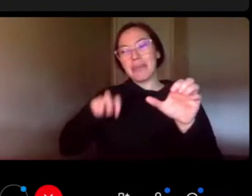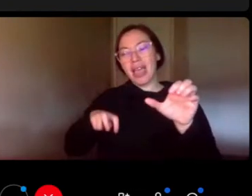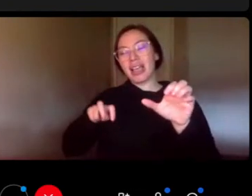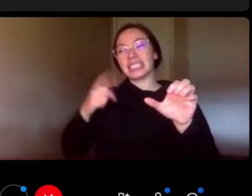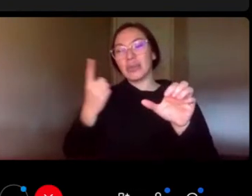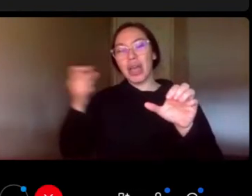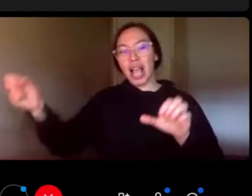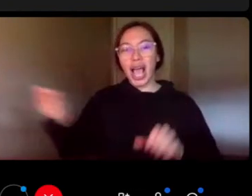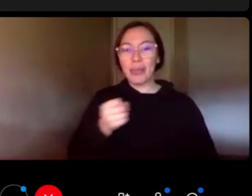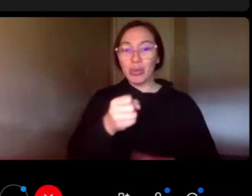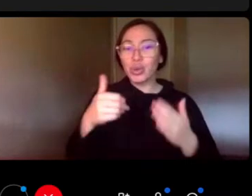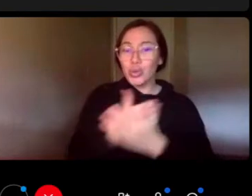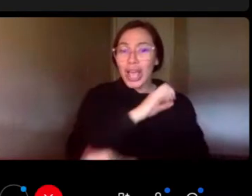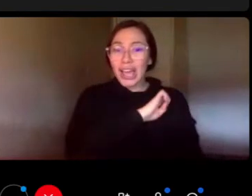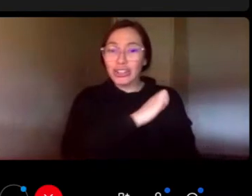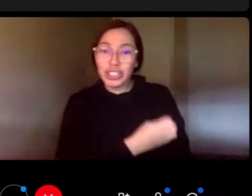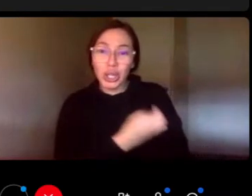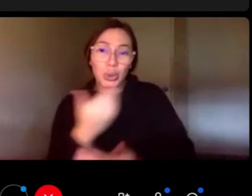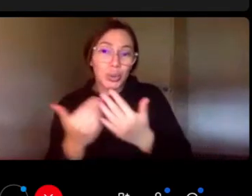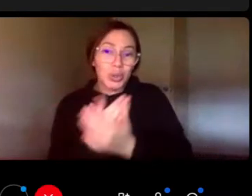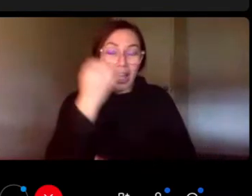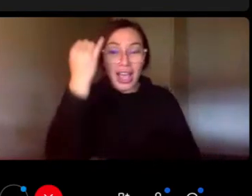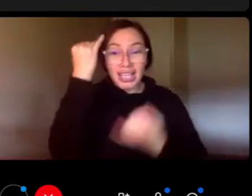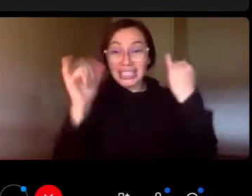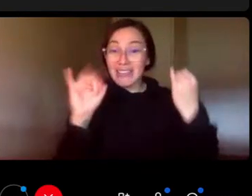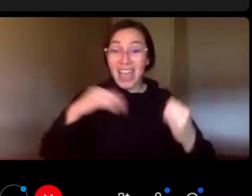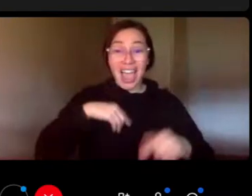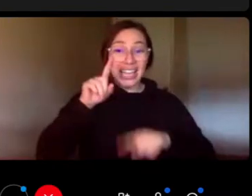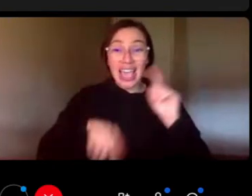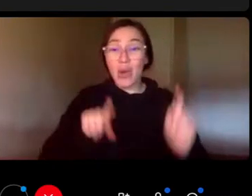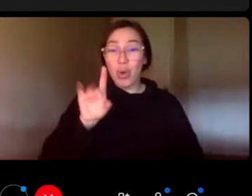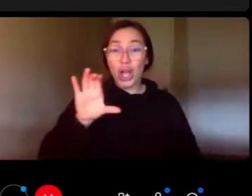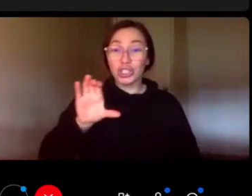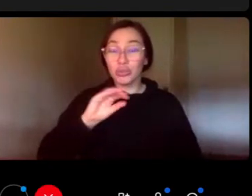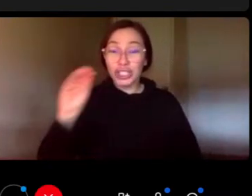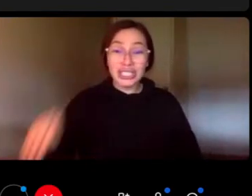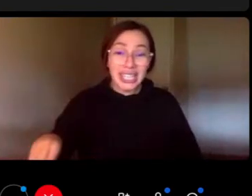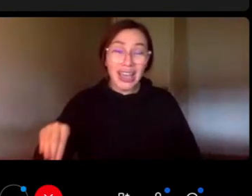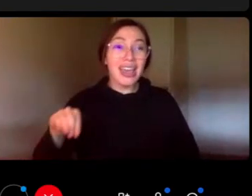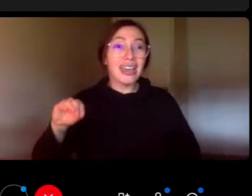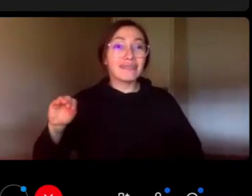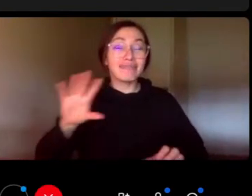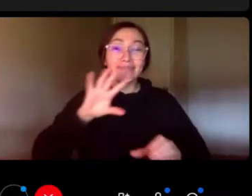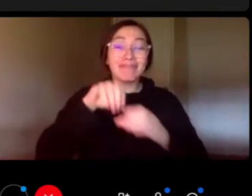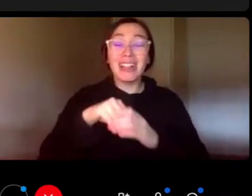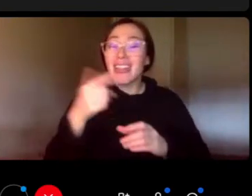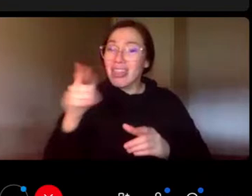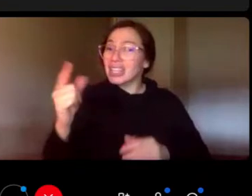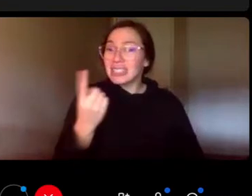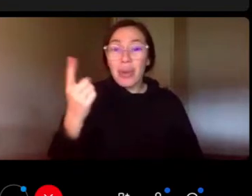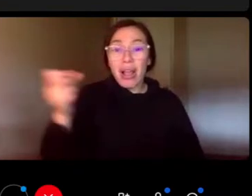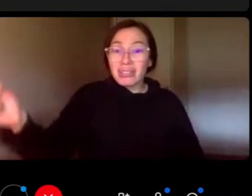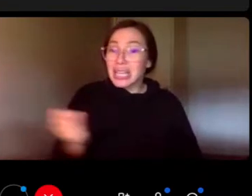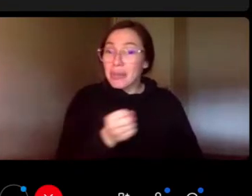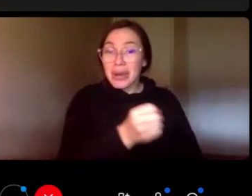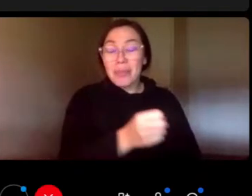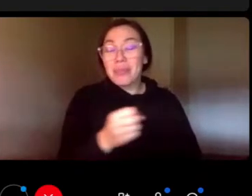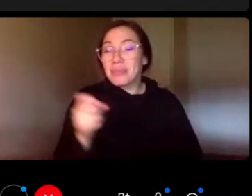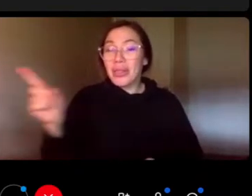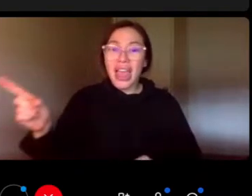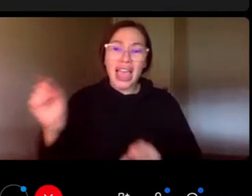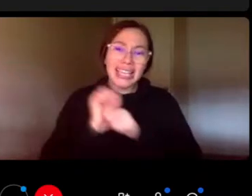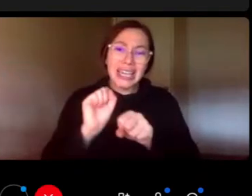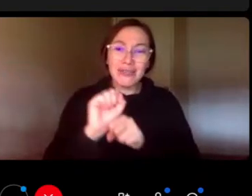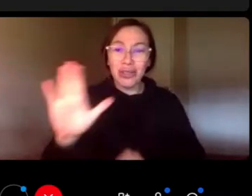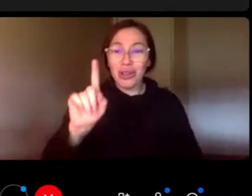in with new energy, with new ideas. If I can't give 100%, let somebody else come in and give their 100%.